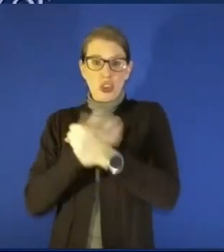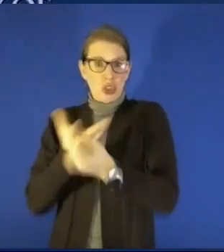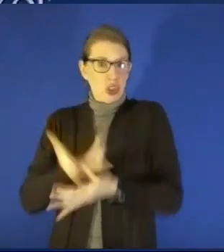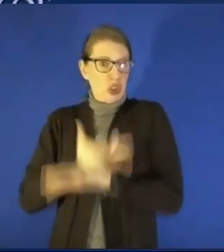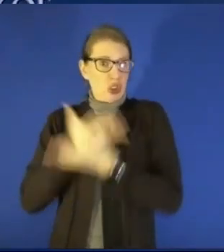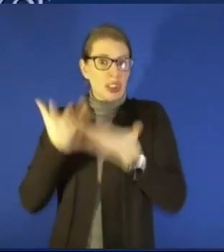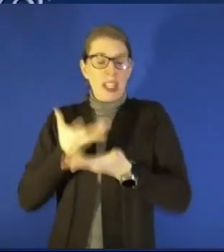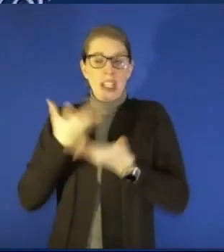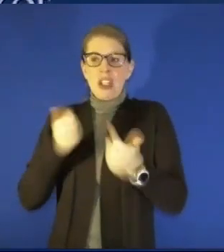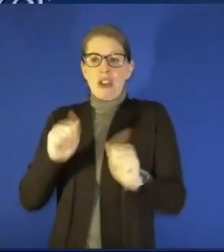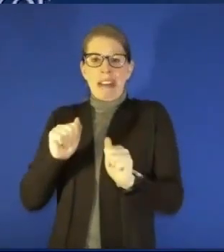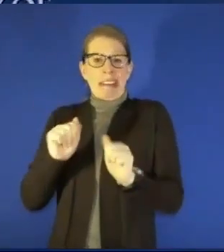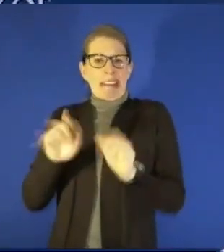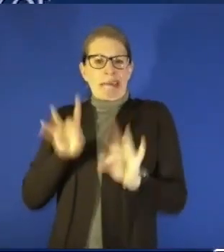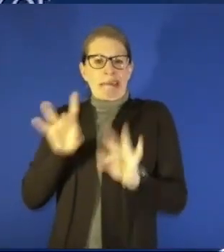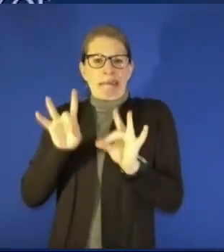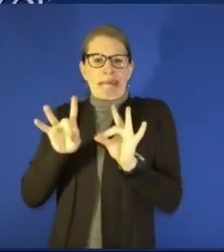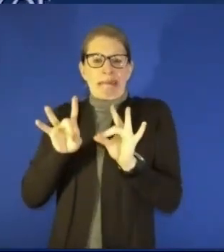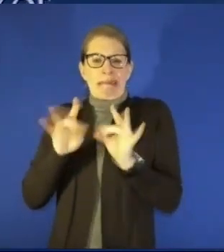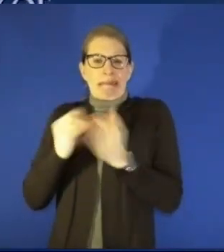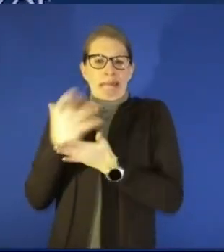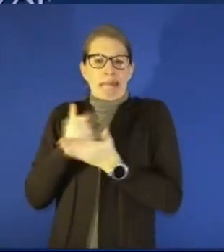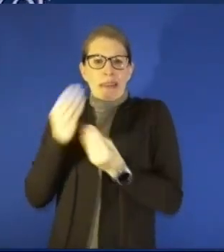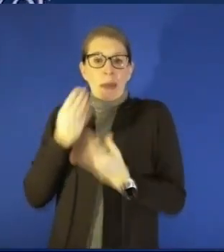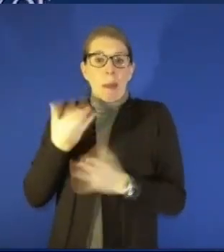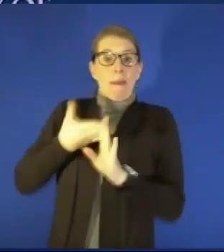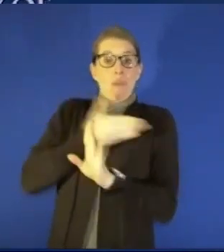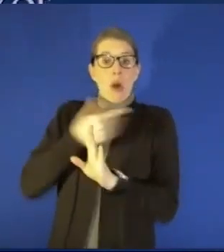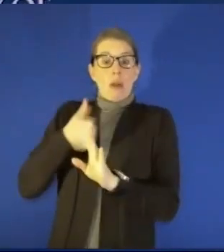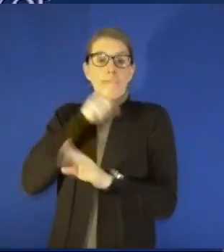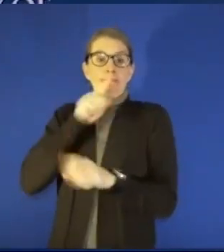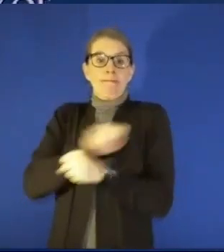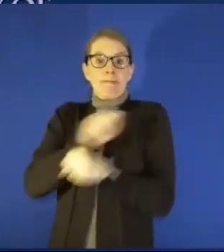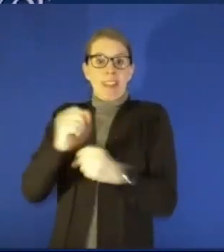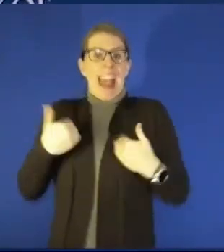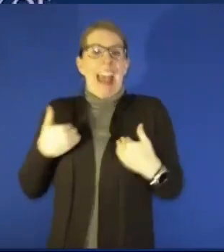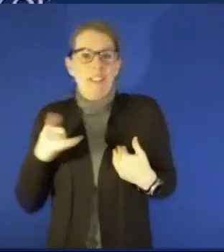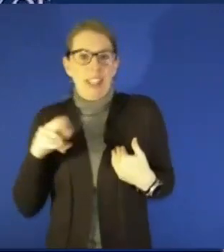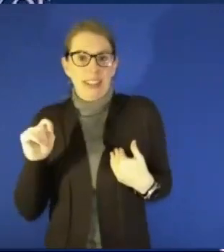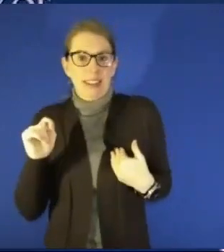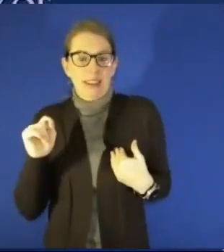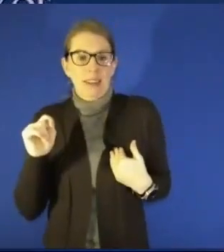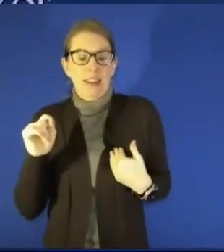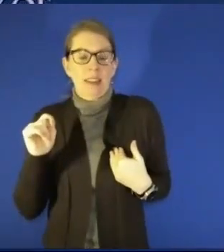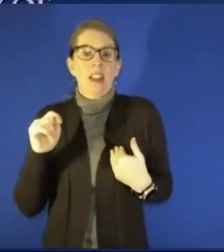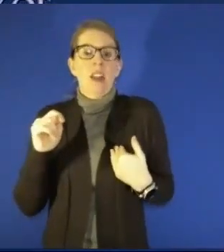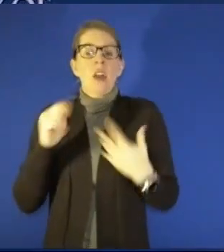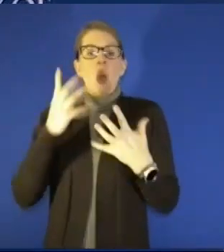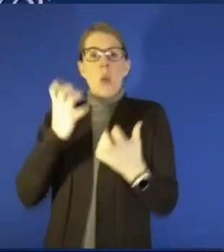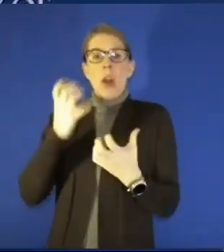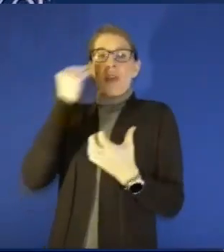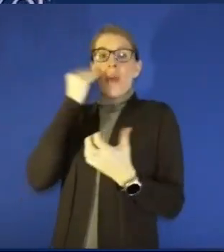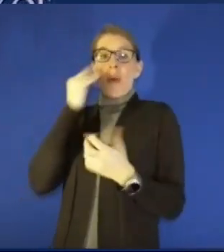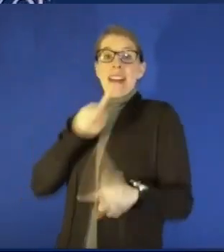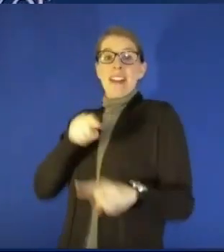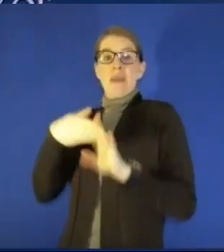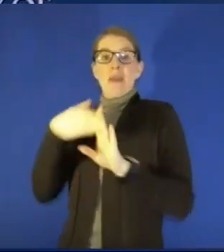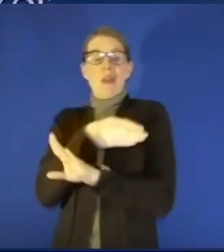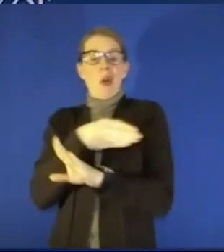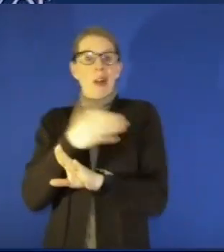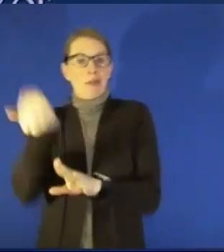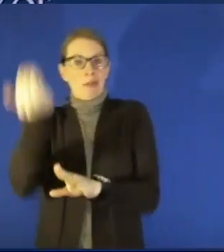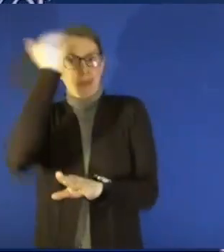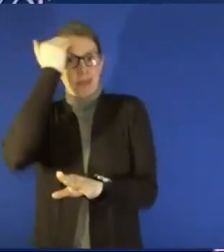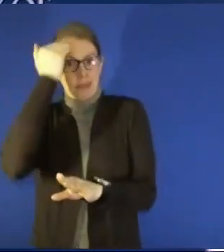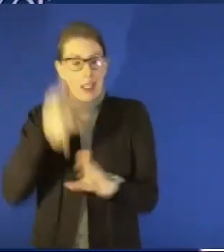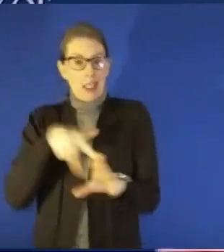at the information before we really have it. So we almost want to know what the answer is. It's like we want to cheat the test.